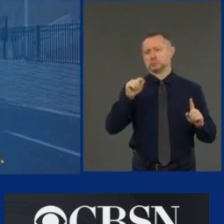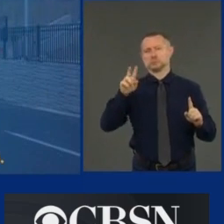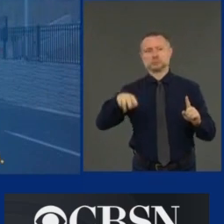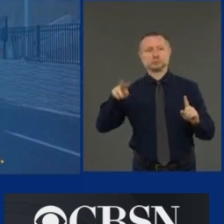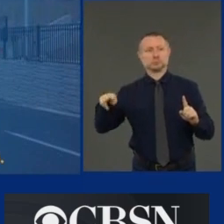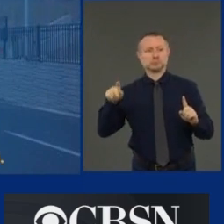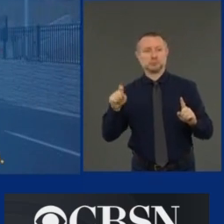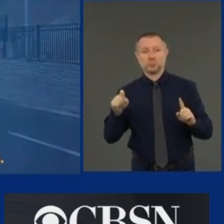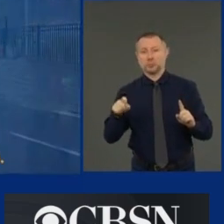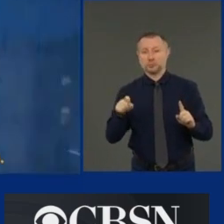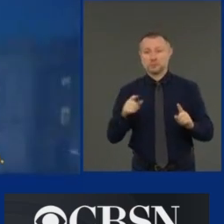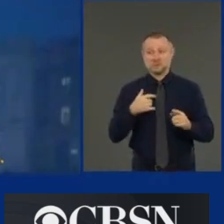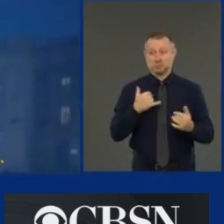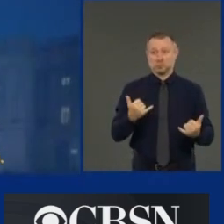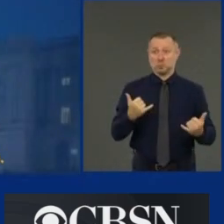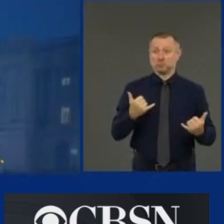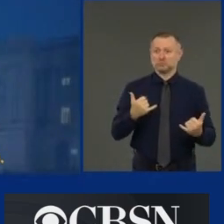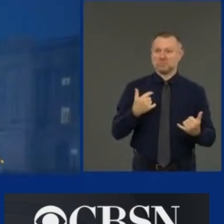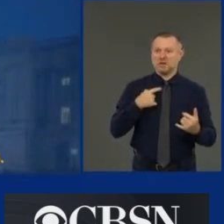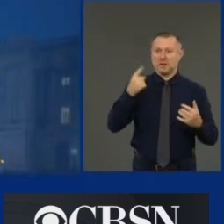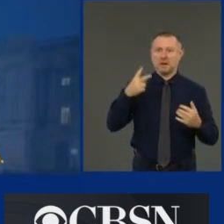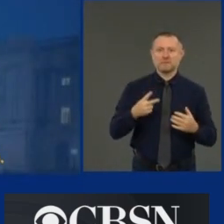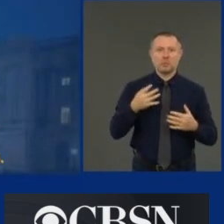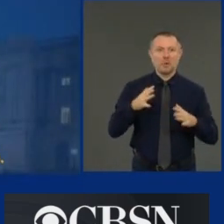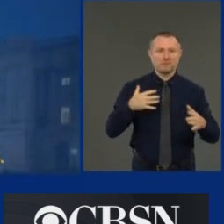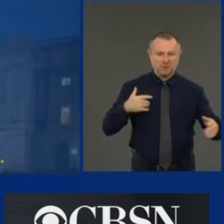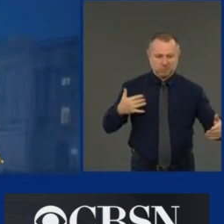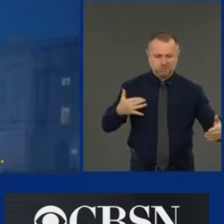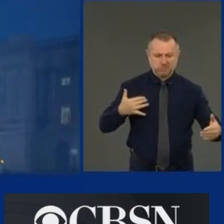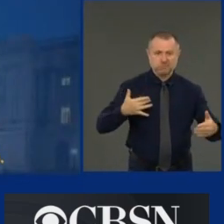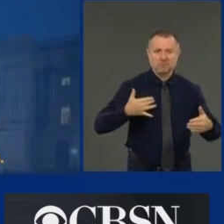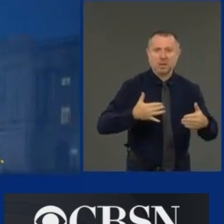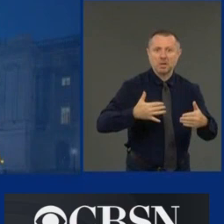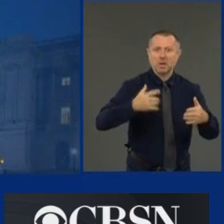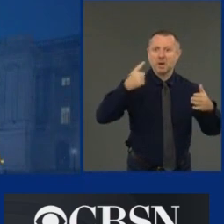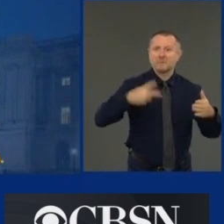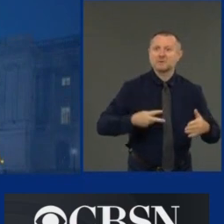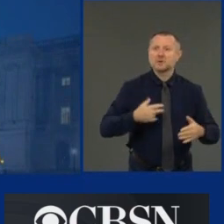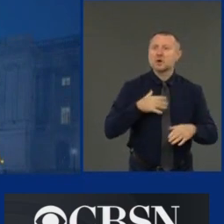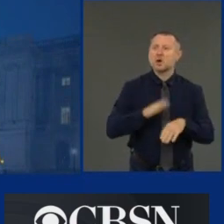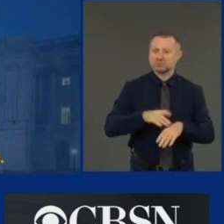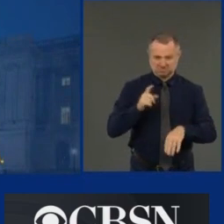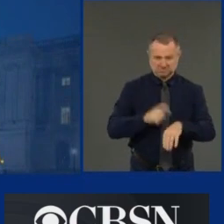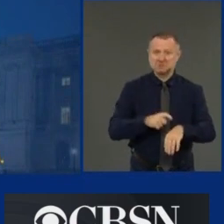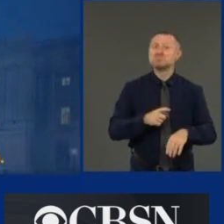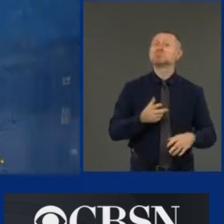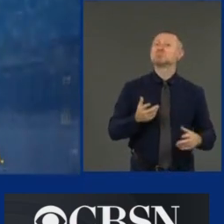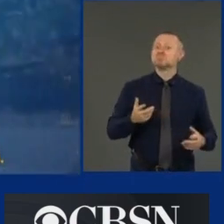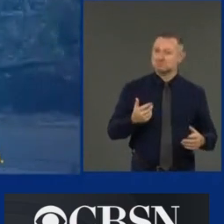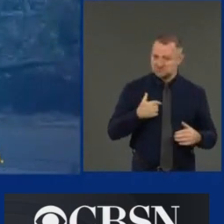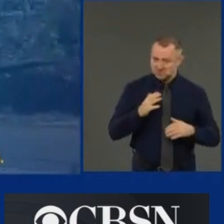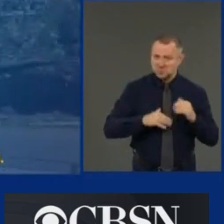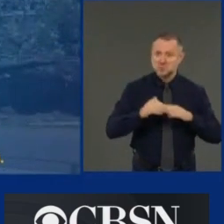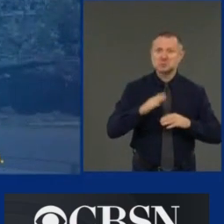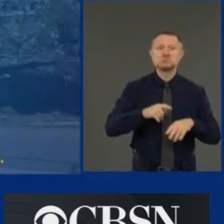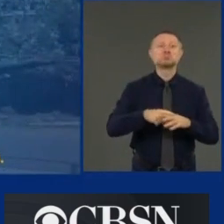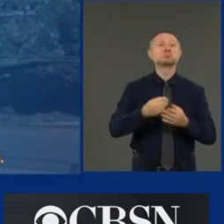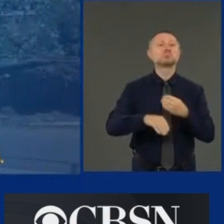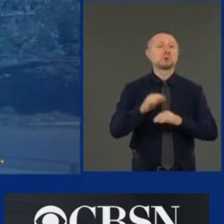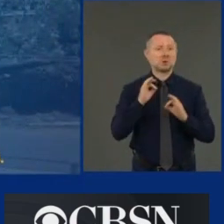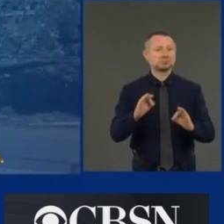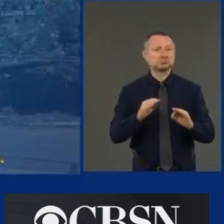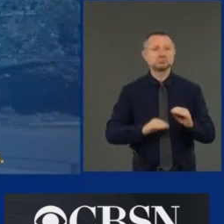and the project is on time and it's on budget. So again, I want to thank the MTA because they're doing their part and then